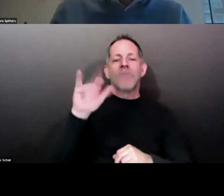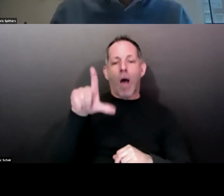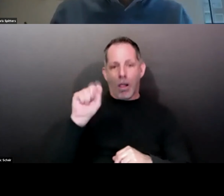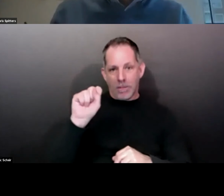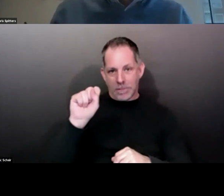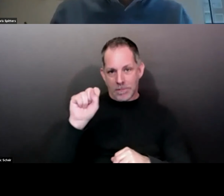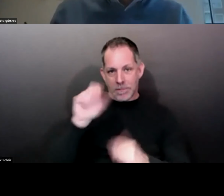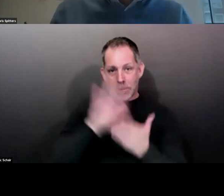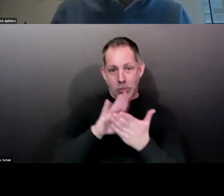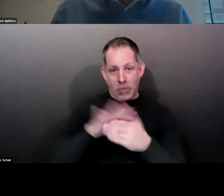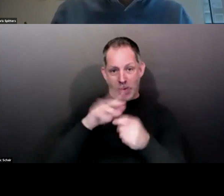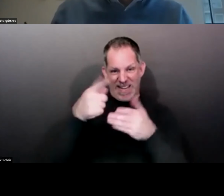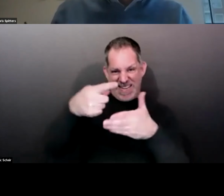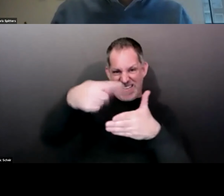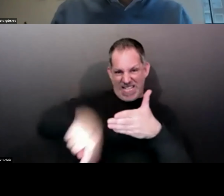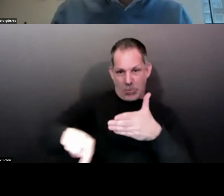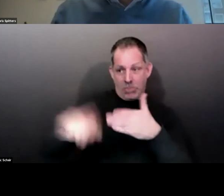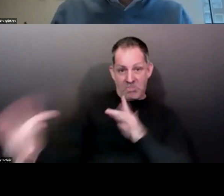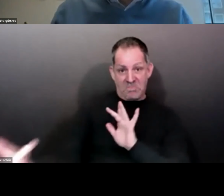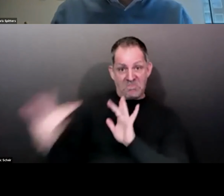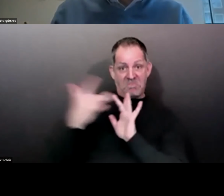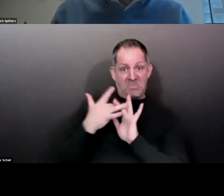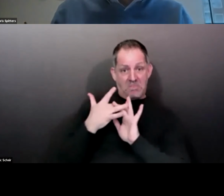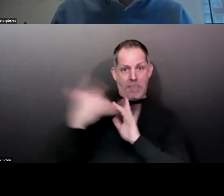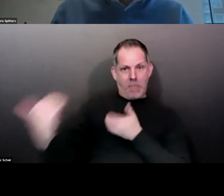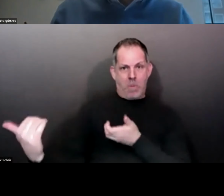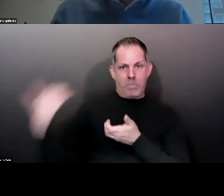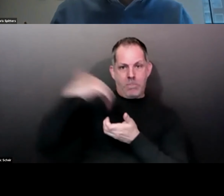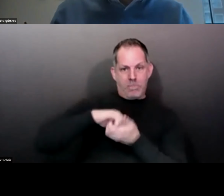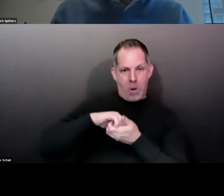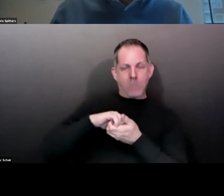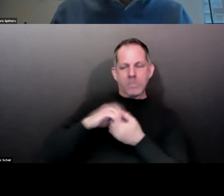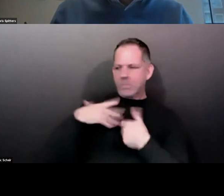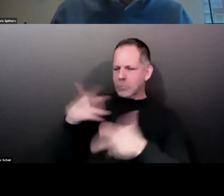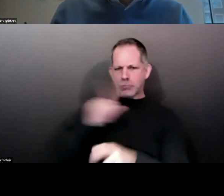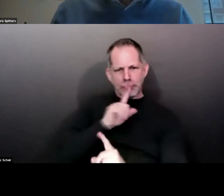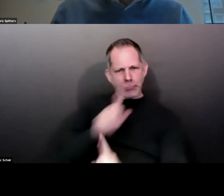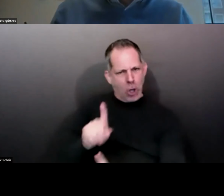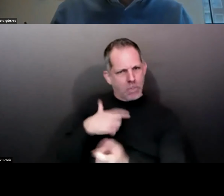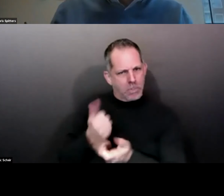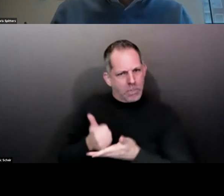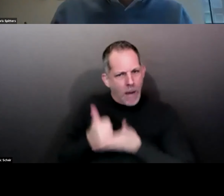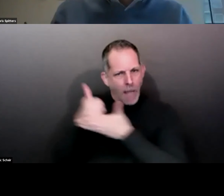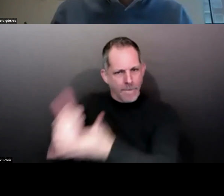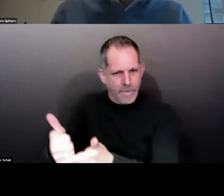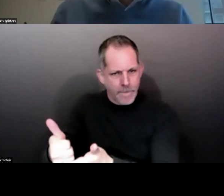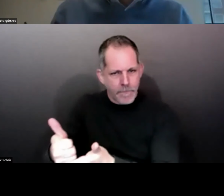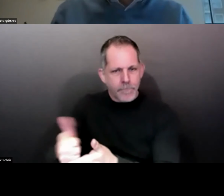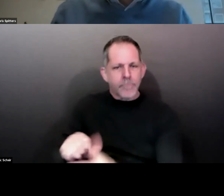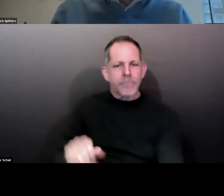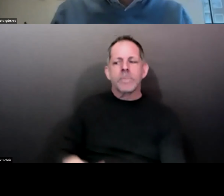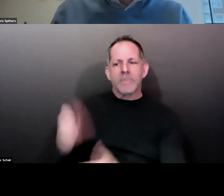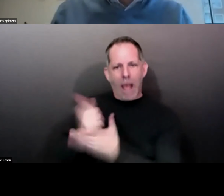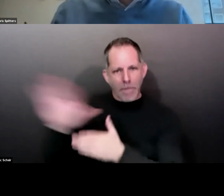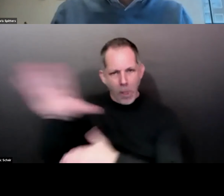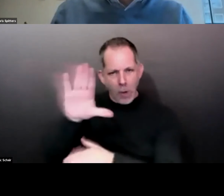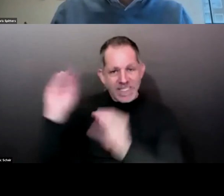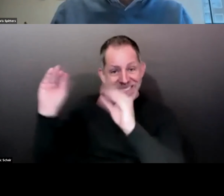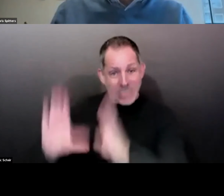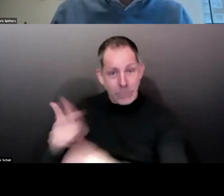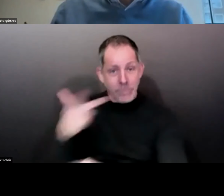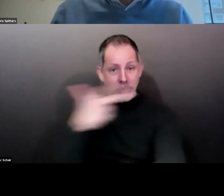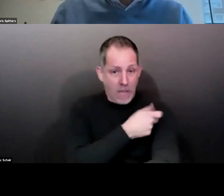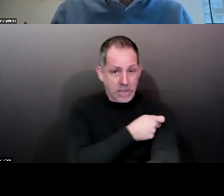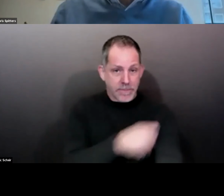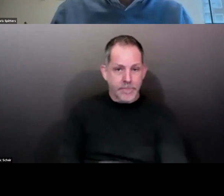partnership there that we're going to honor and vaccinate their teachers. Prior to doing the school district, we followed all of